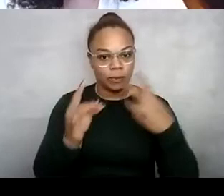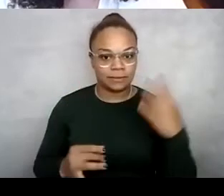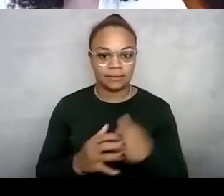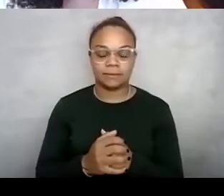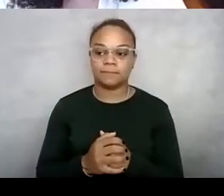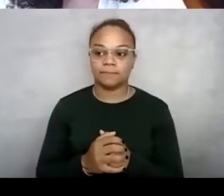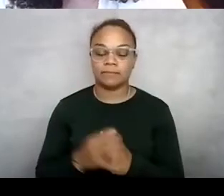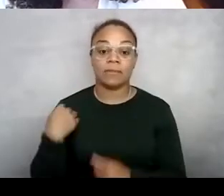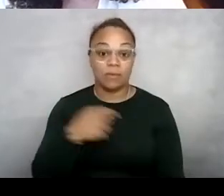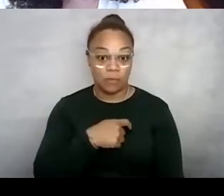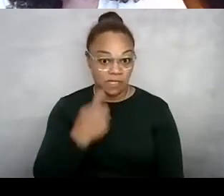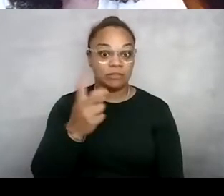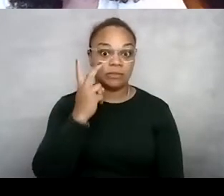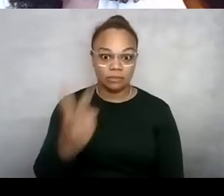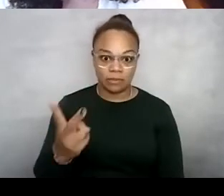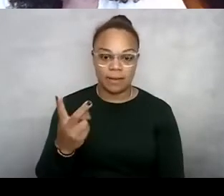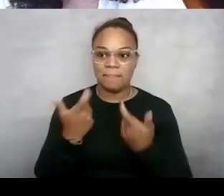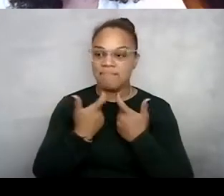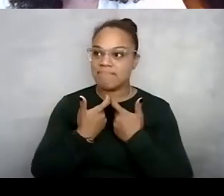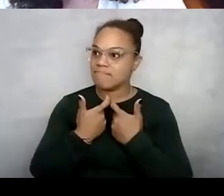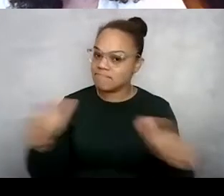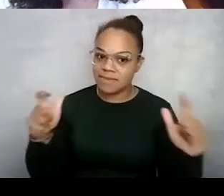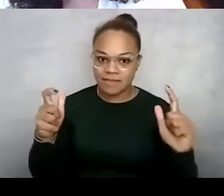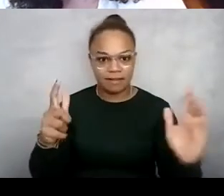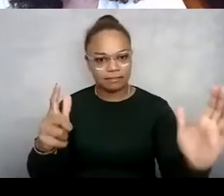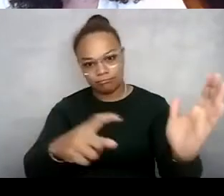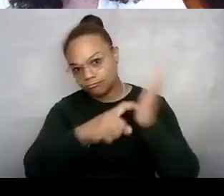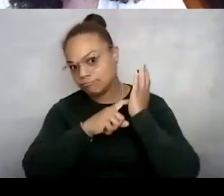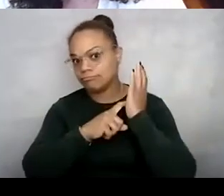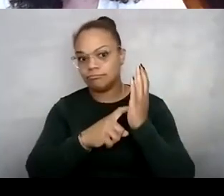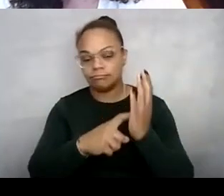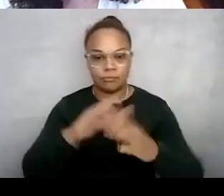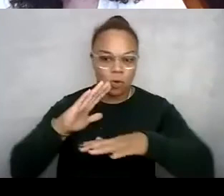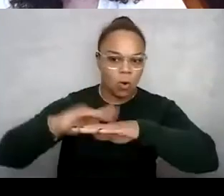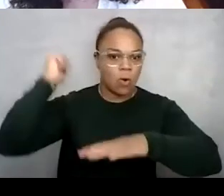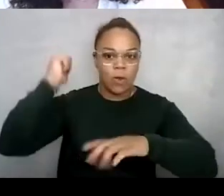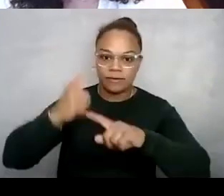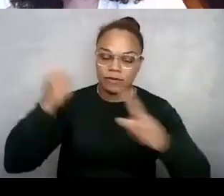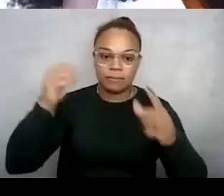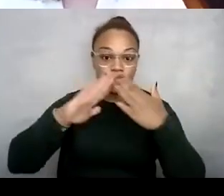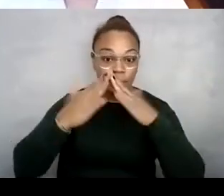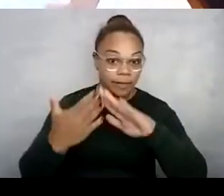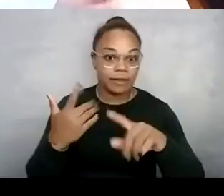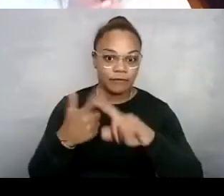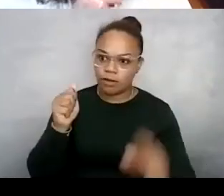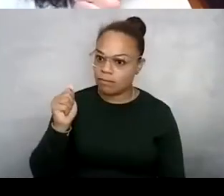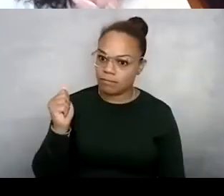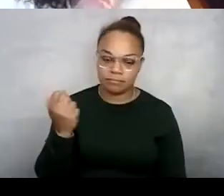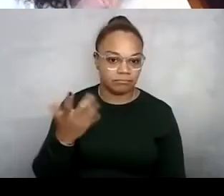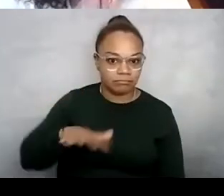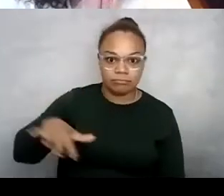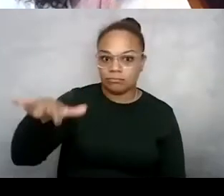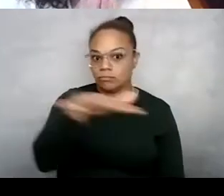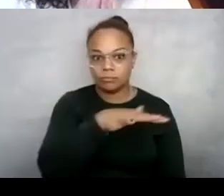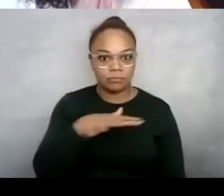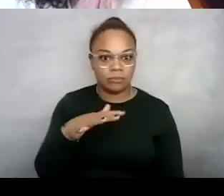a huge outcry from the community, from all quarters, where we were able to stop